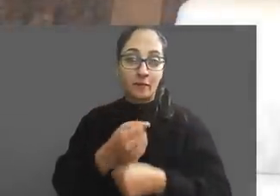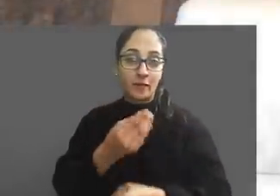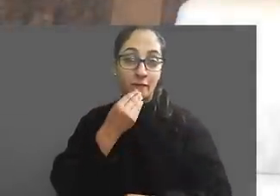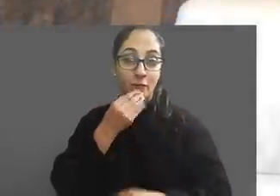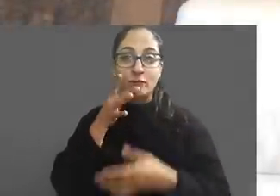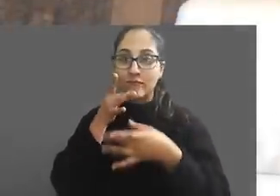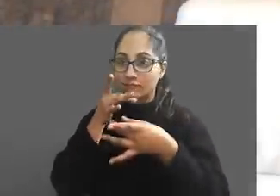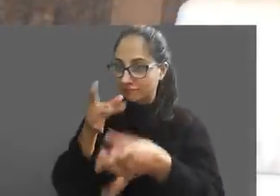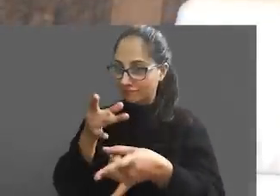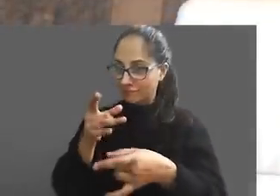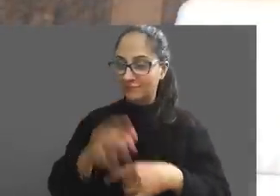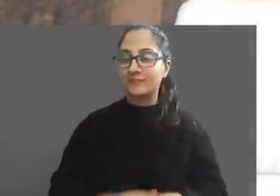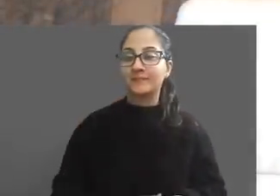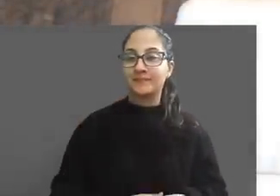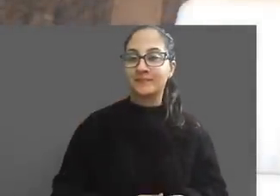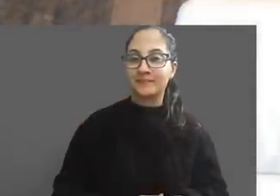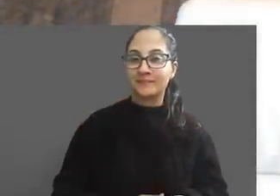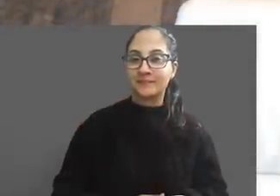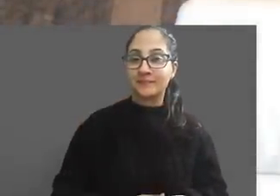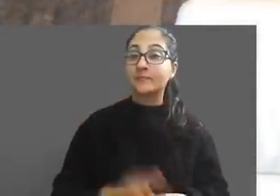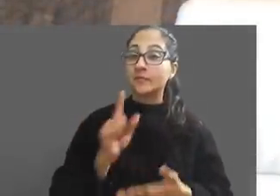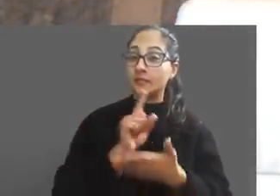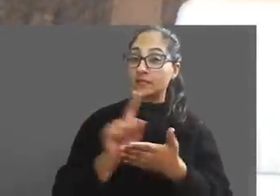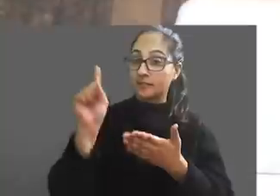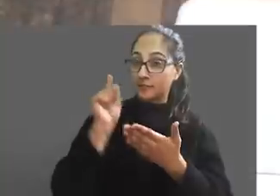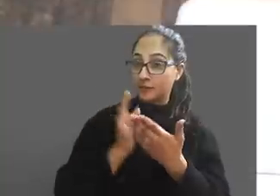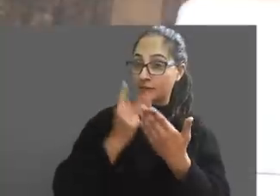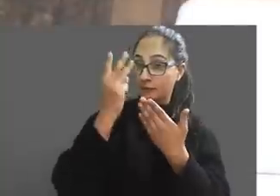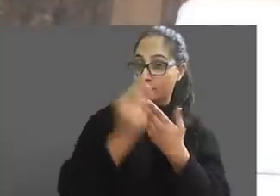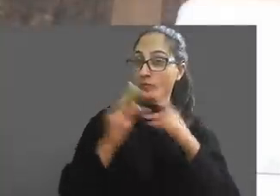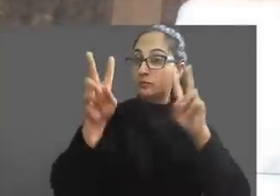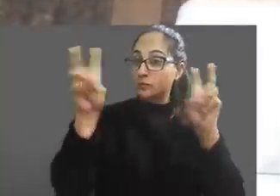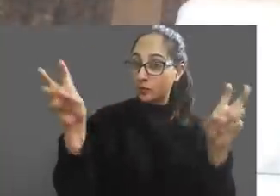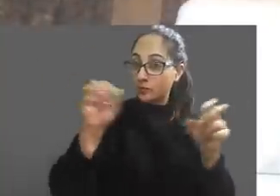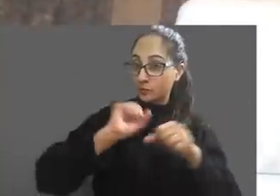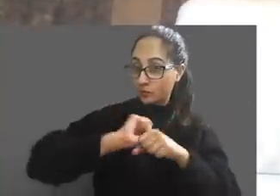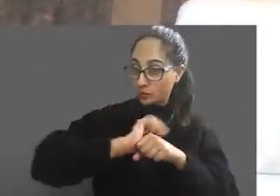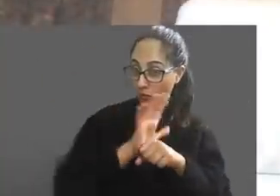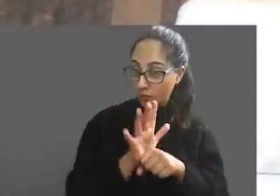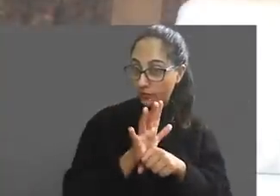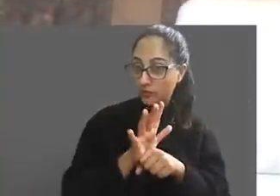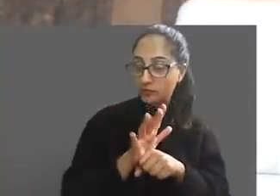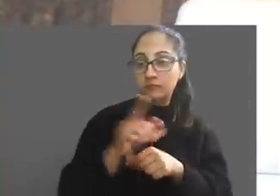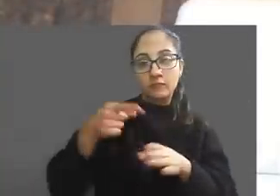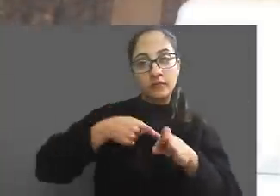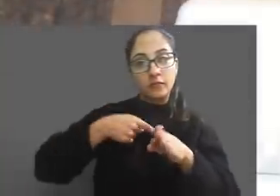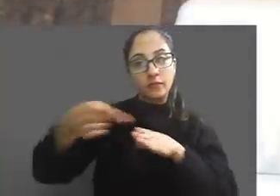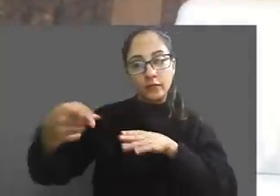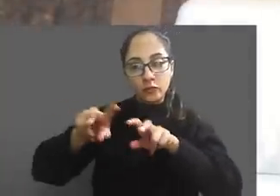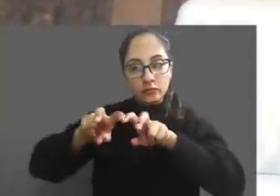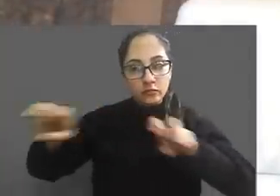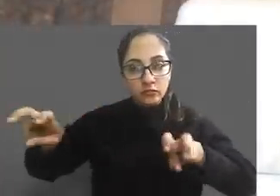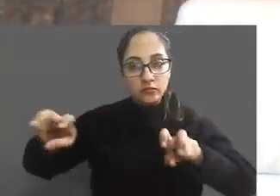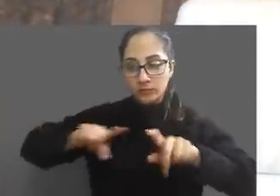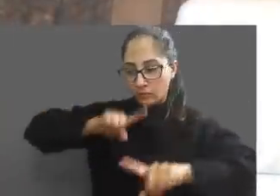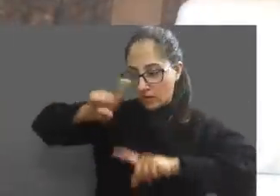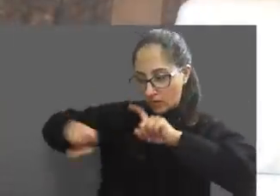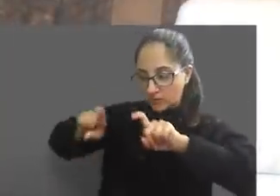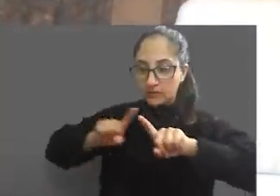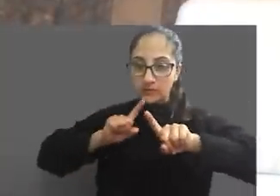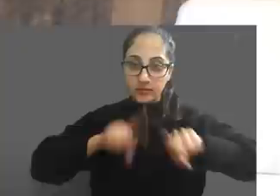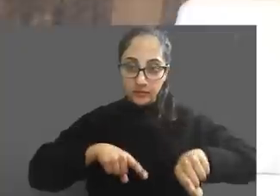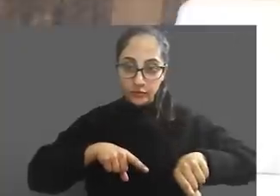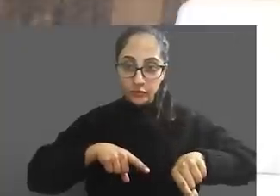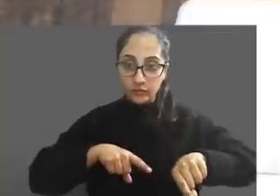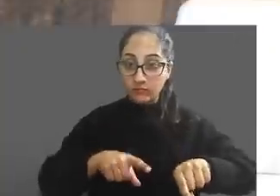mom's delicious cooking. I hope you all also enjoyed last week's episode on COVID vaccines, where our panel of experts answered many